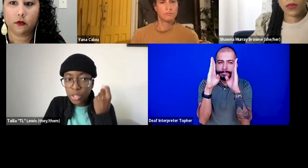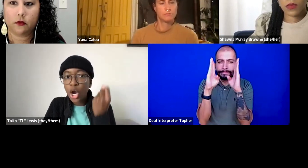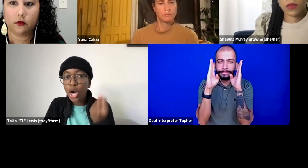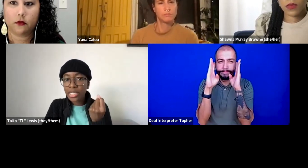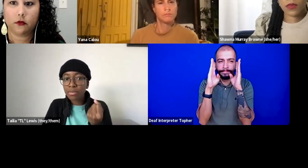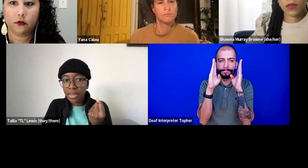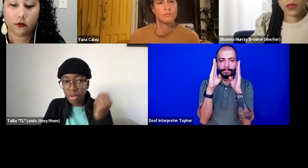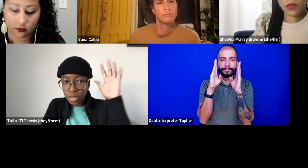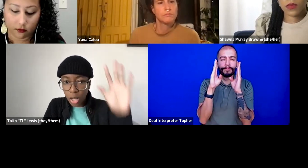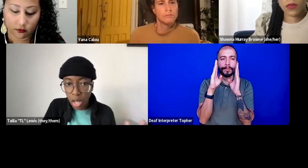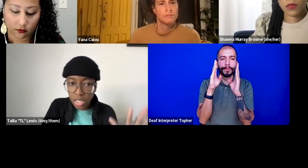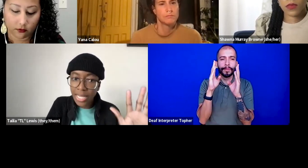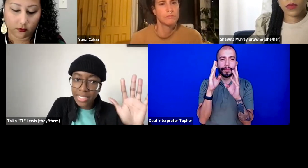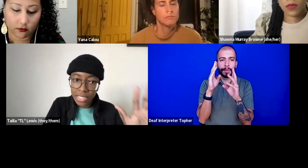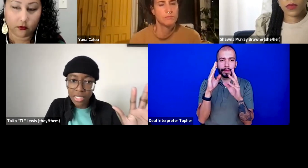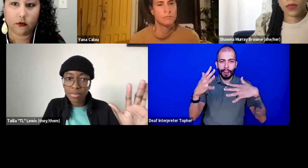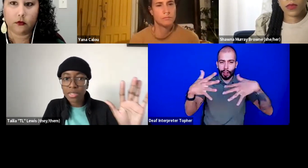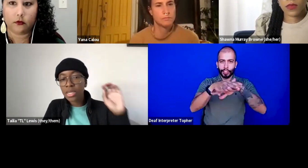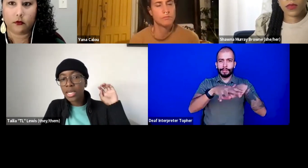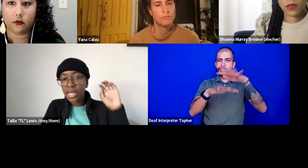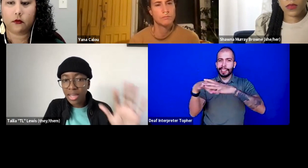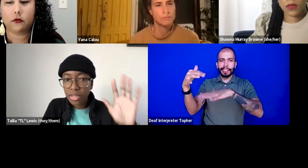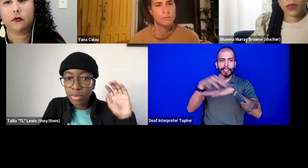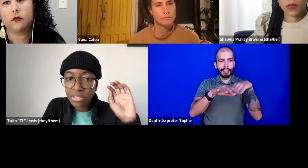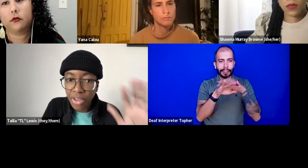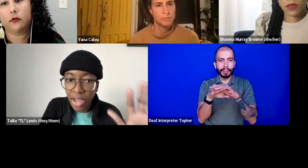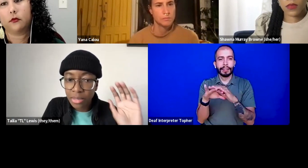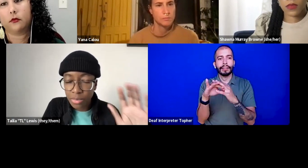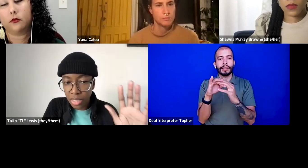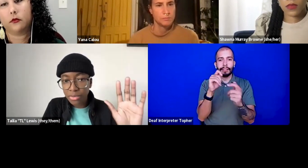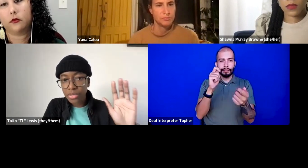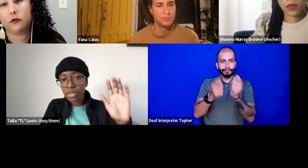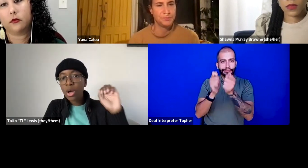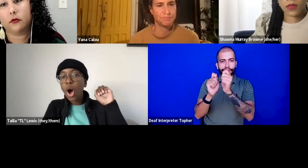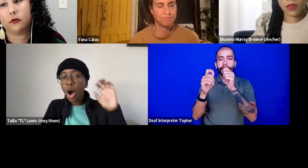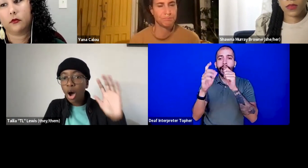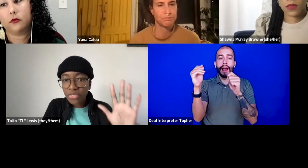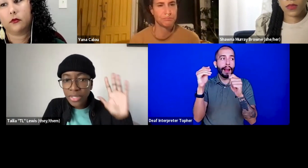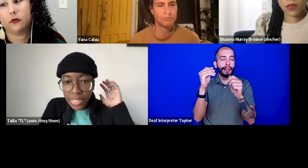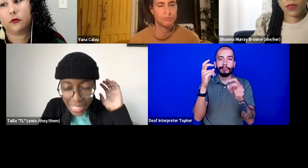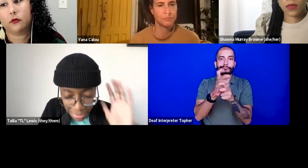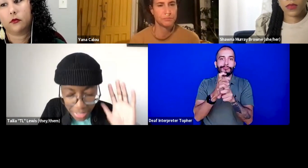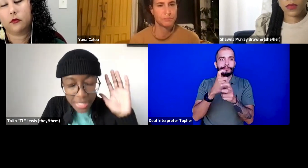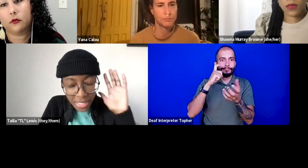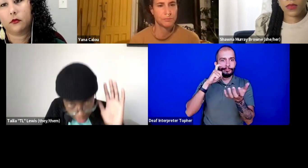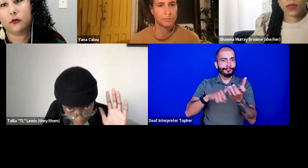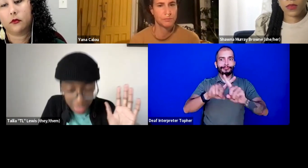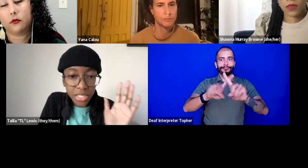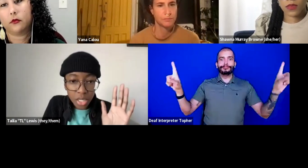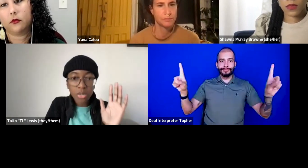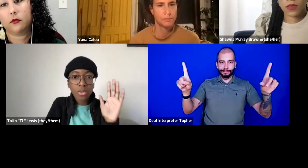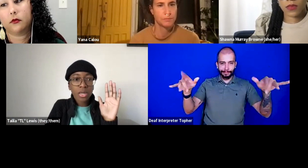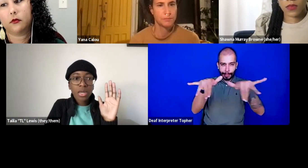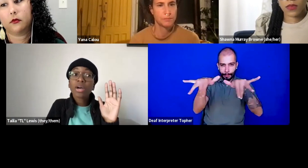those people targeted by those laws and systems inevitably find themselves, often